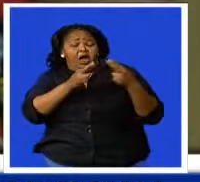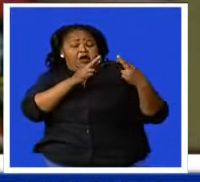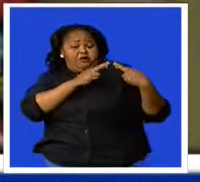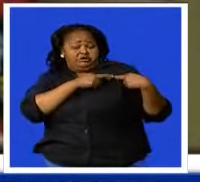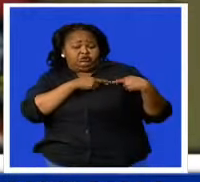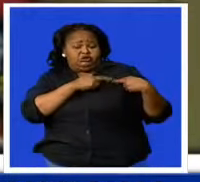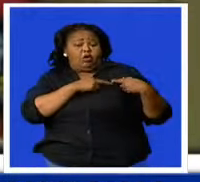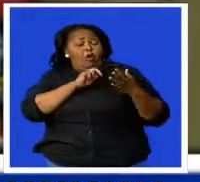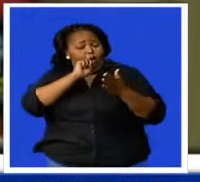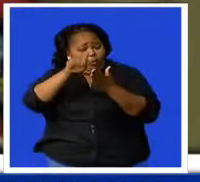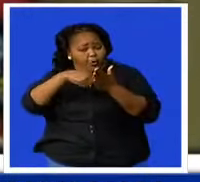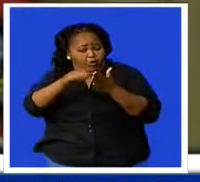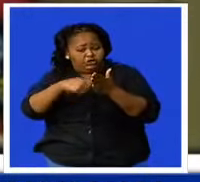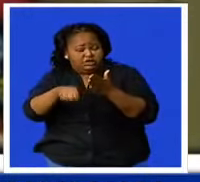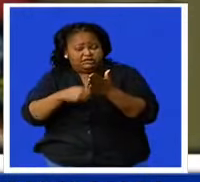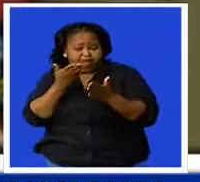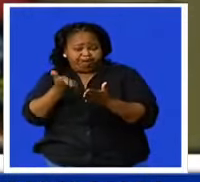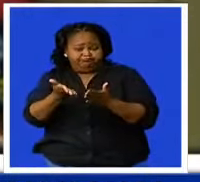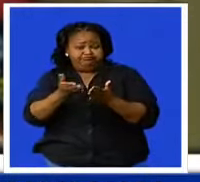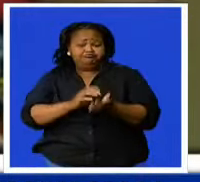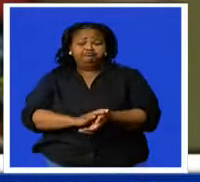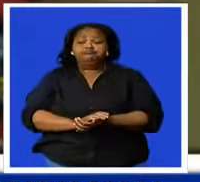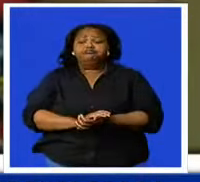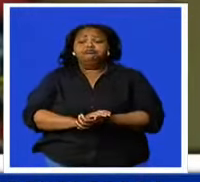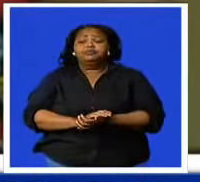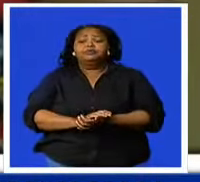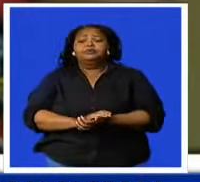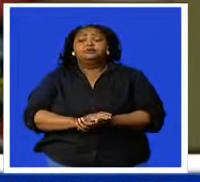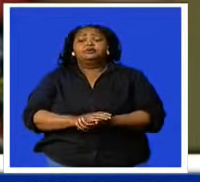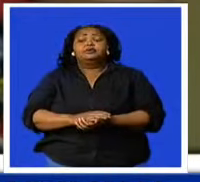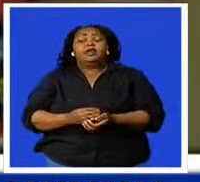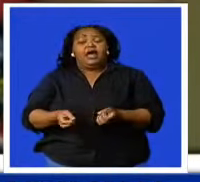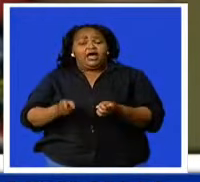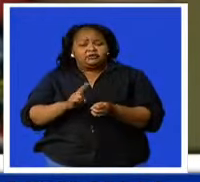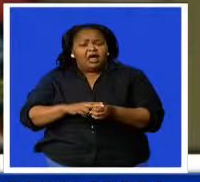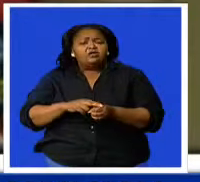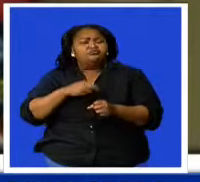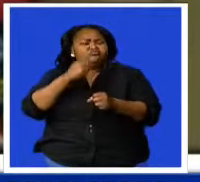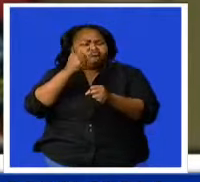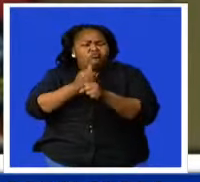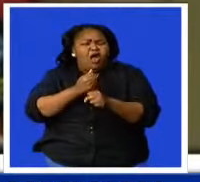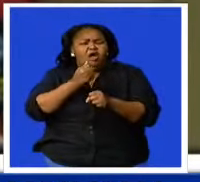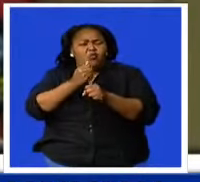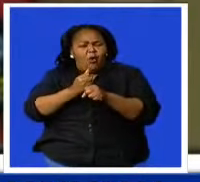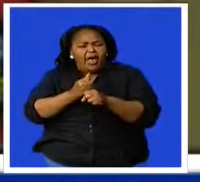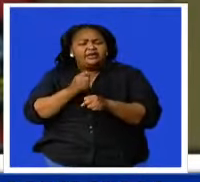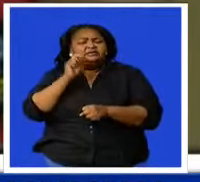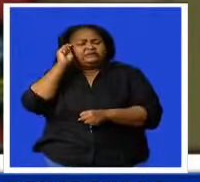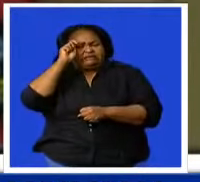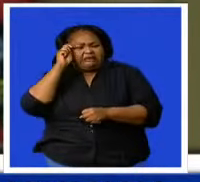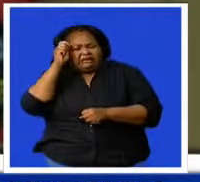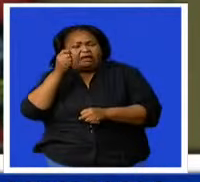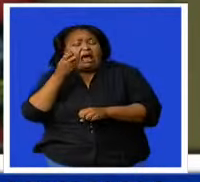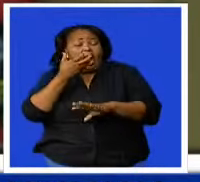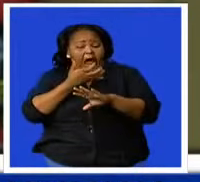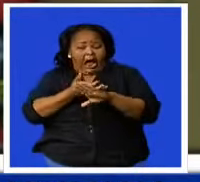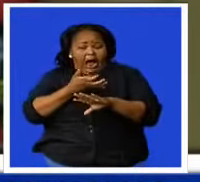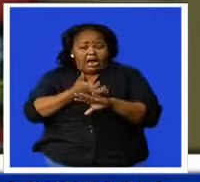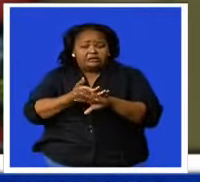projects. And every time you keep pouring yourself out, and, you know, these people are